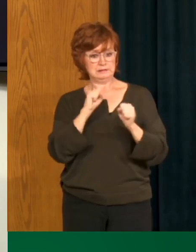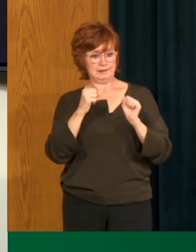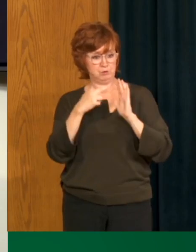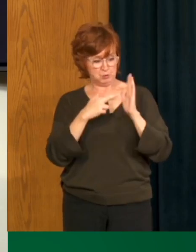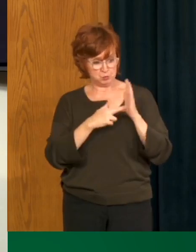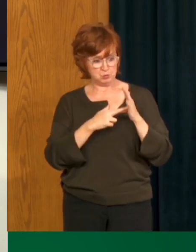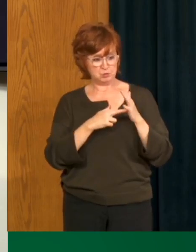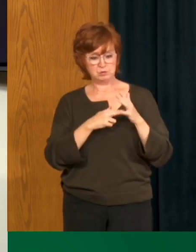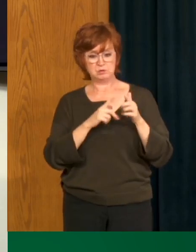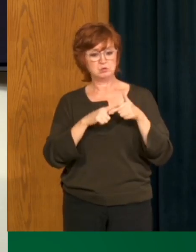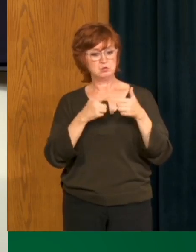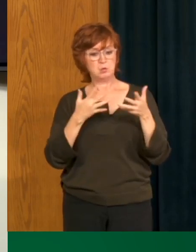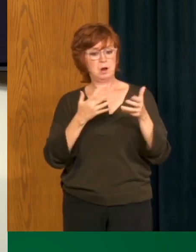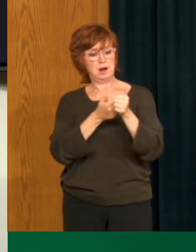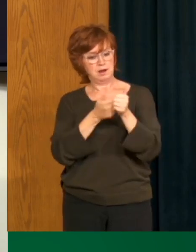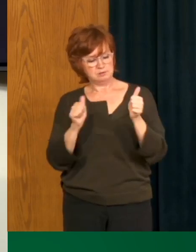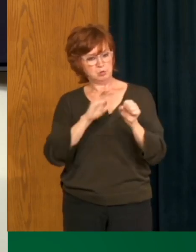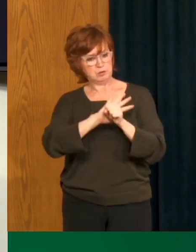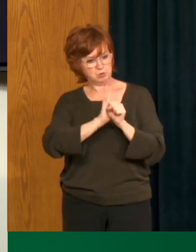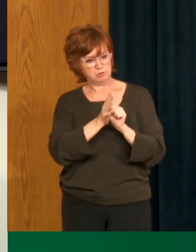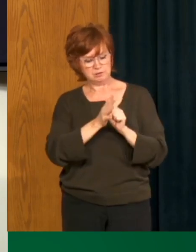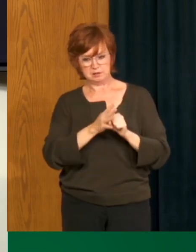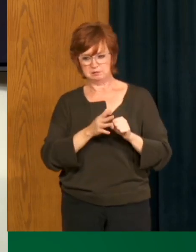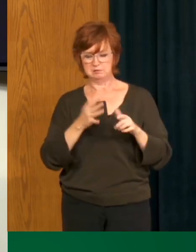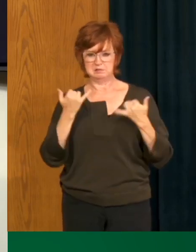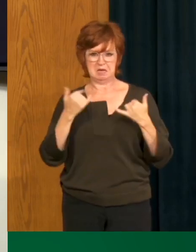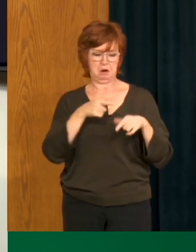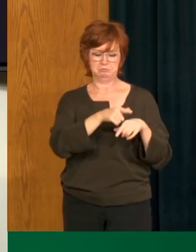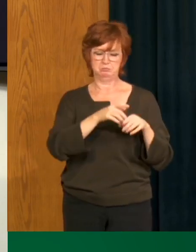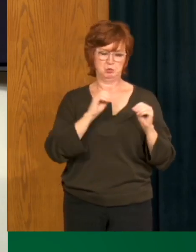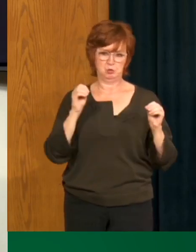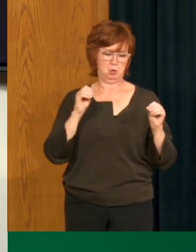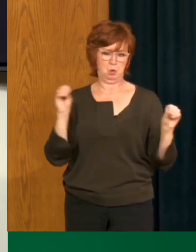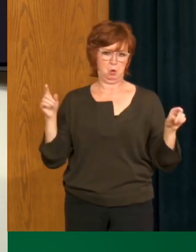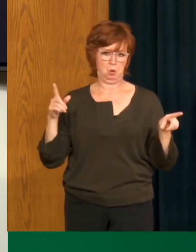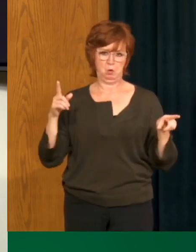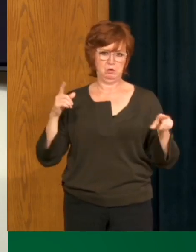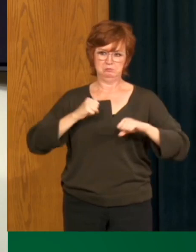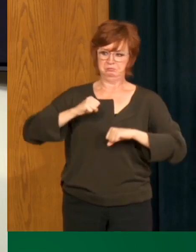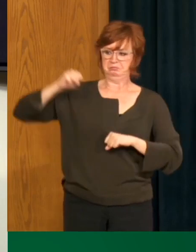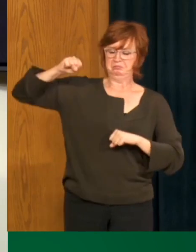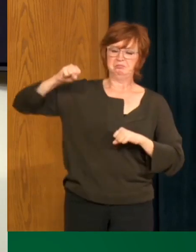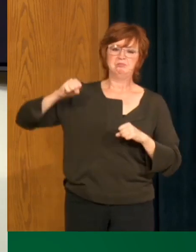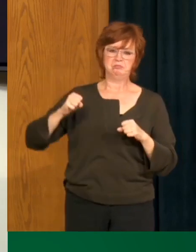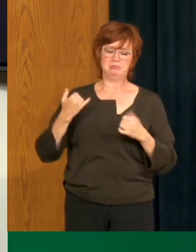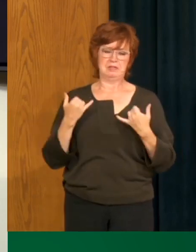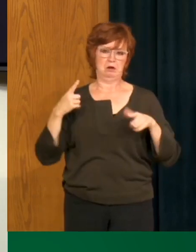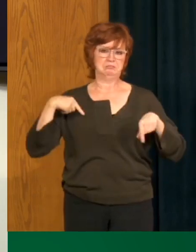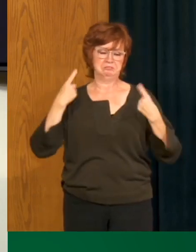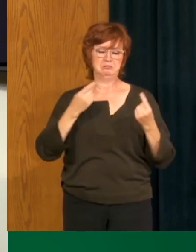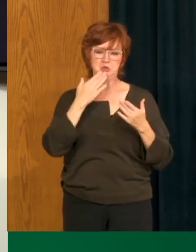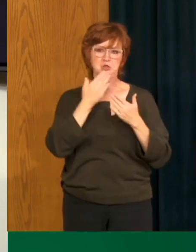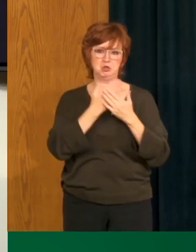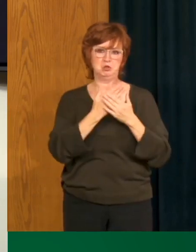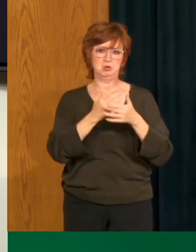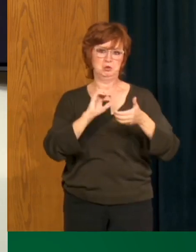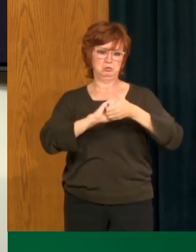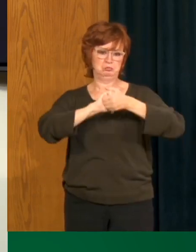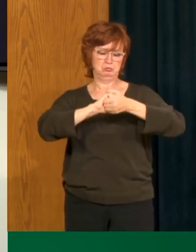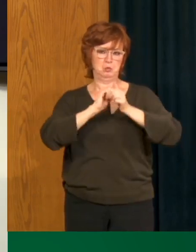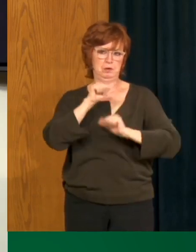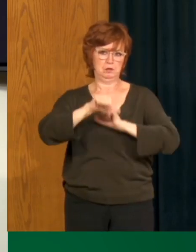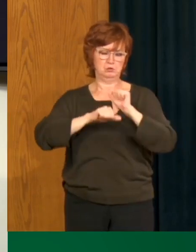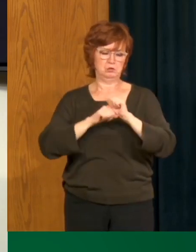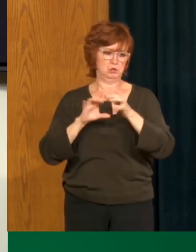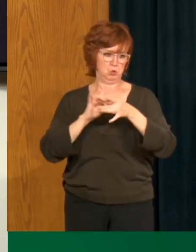that we're not experiencing any difficulties at this time. And I would say, in fact, through the leadership, the joint statements of the